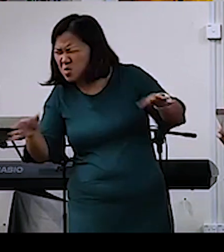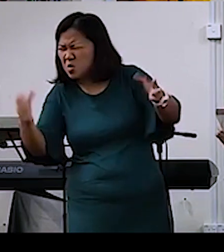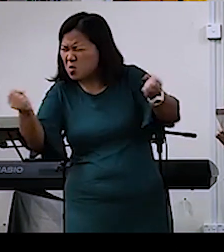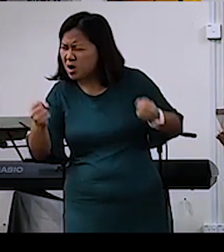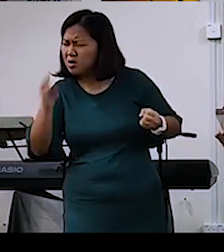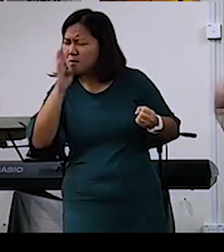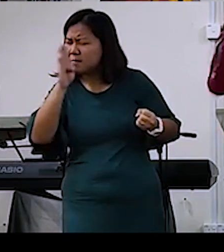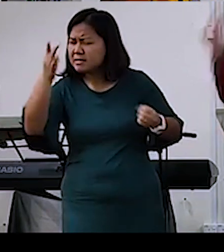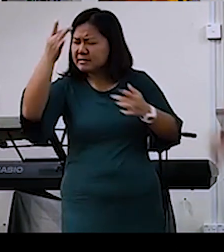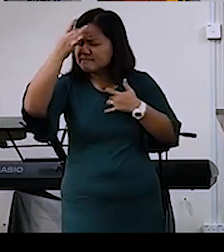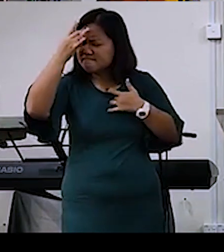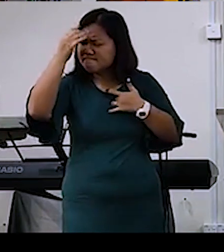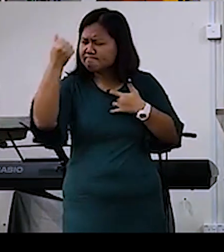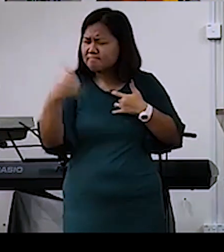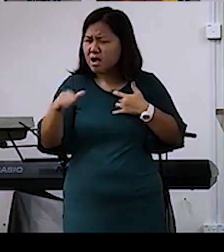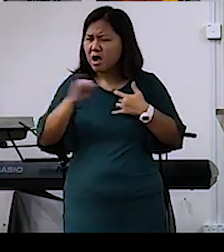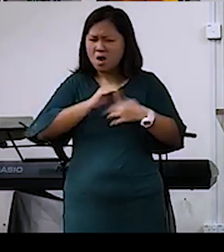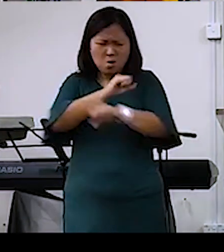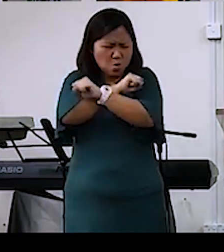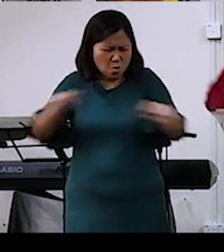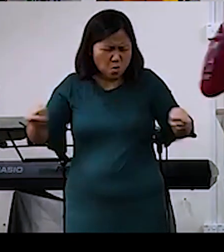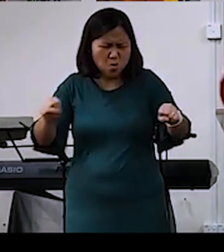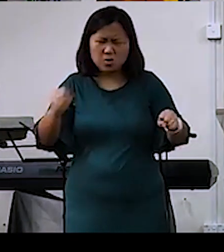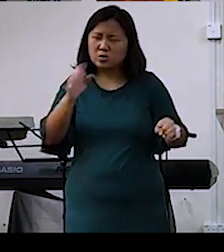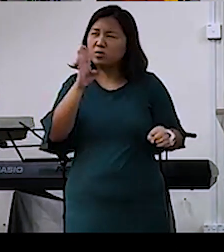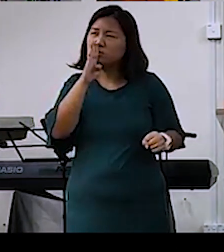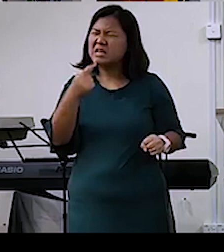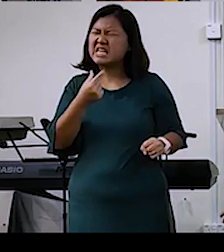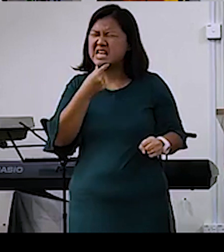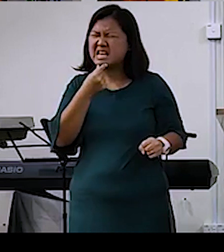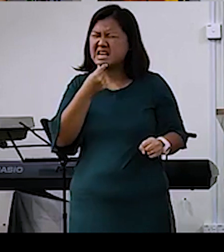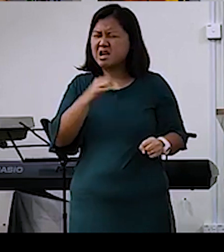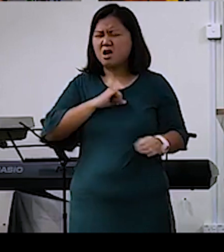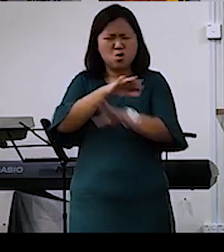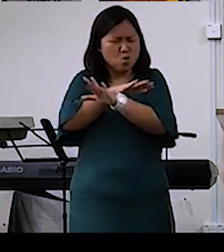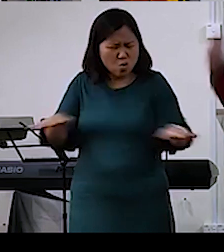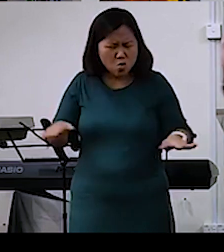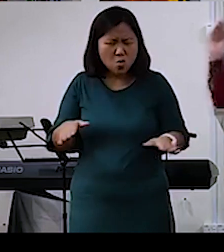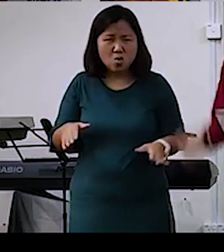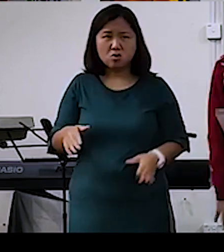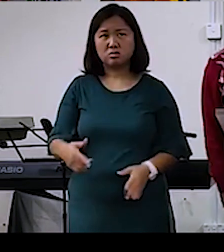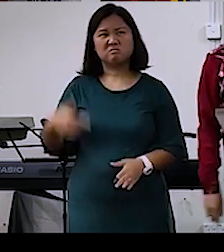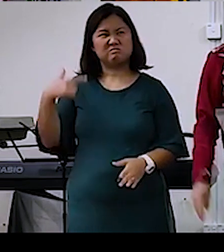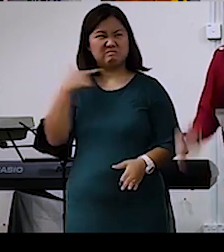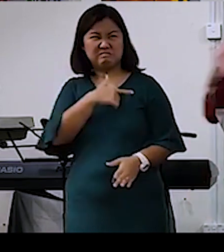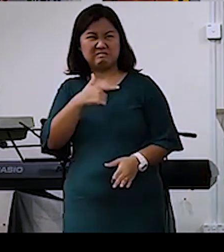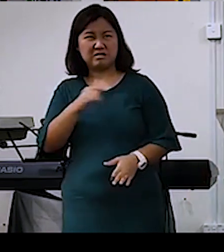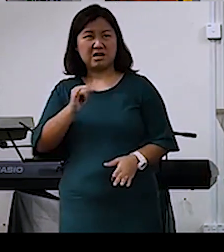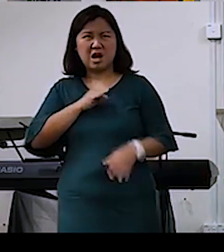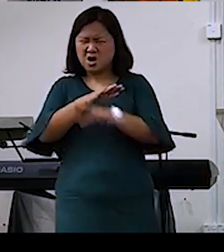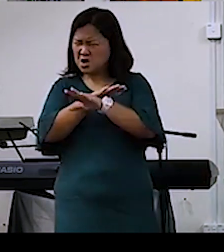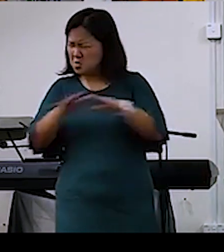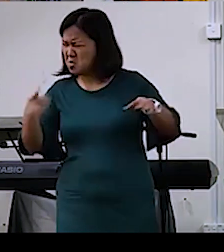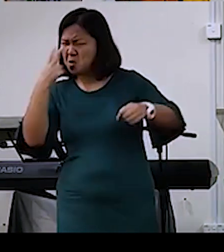sick anymore. I don't want to be gay anymore. I don't want to lie anymore. I don't want to sleep around anymore. I don't want to watch